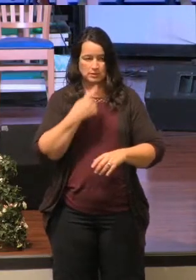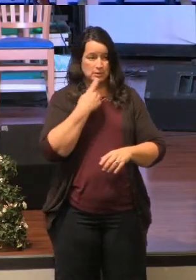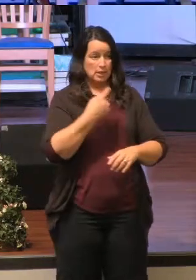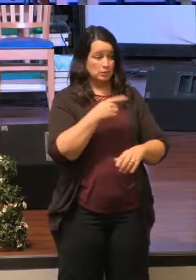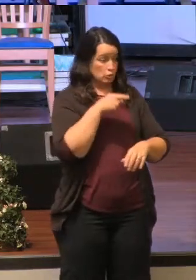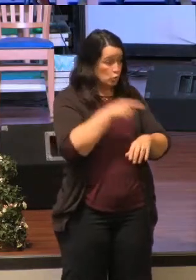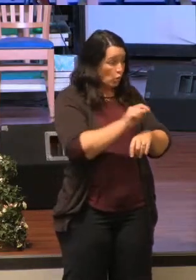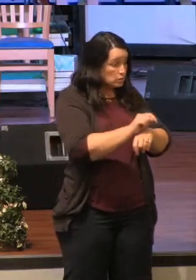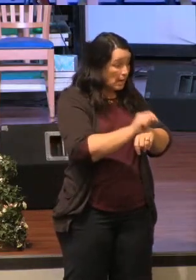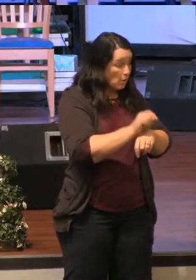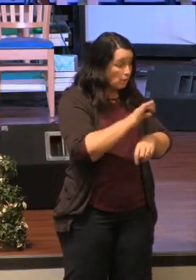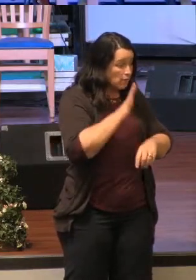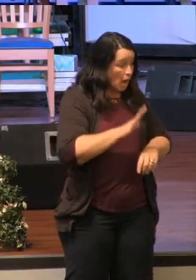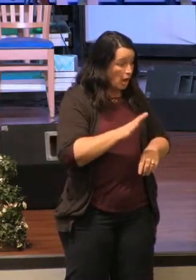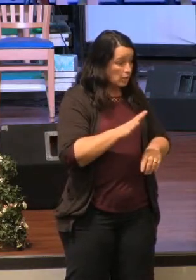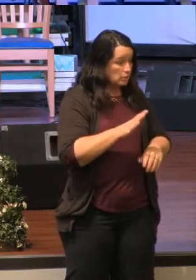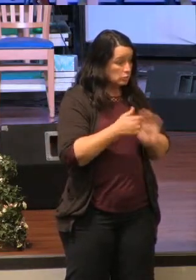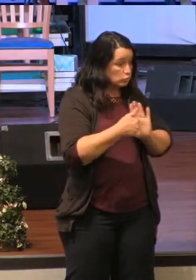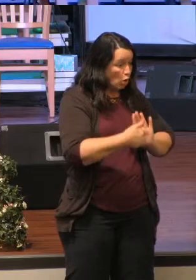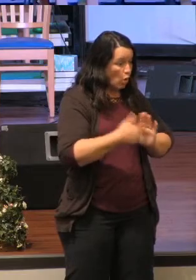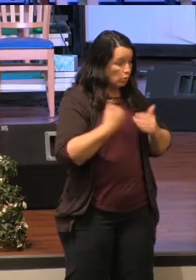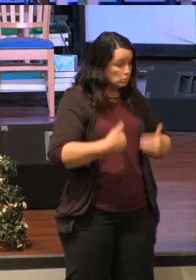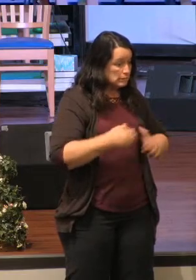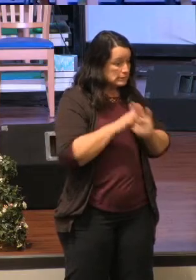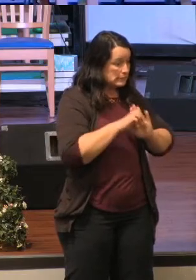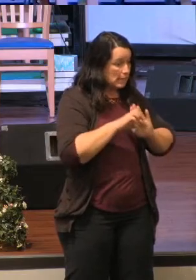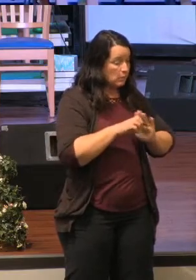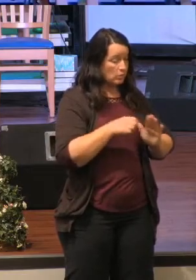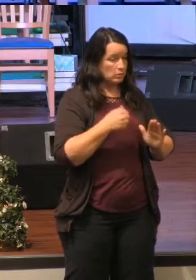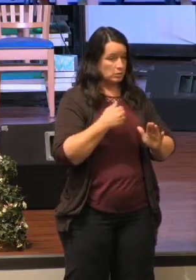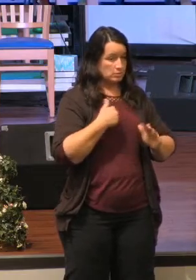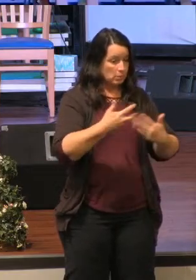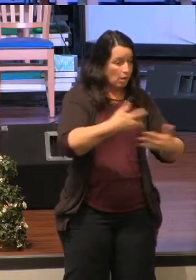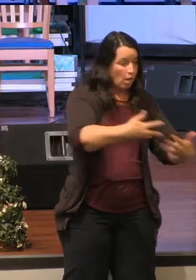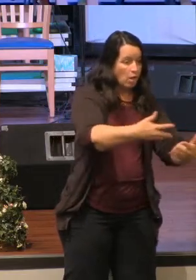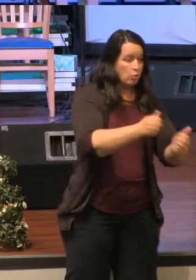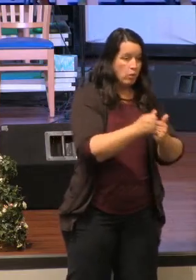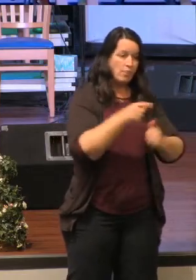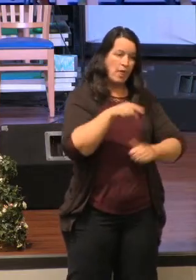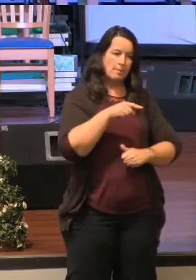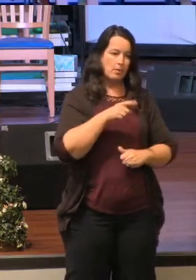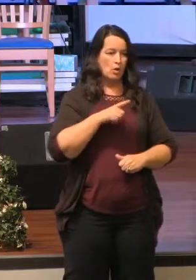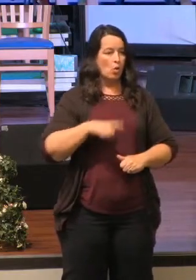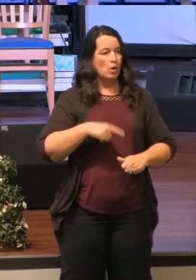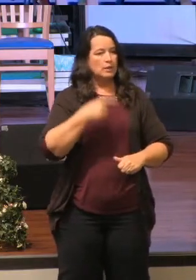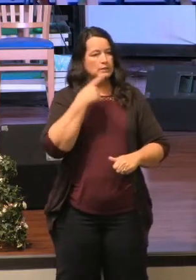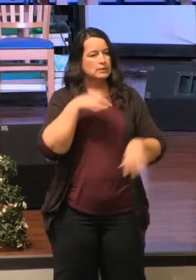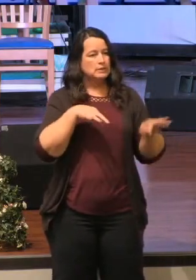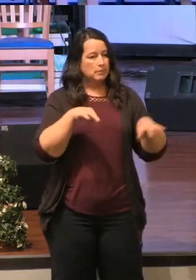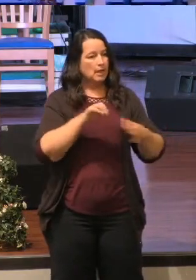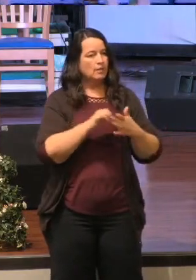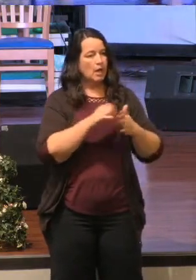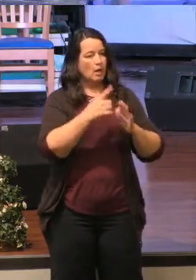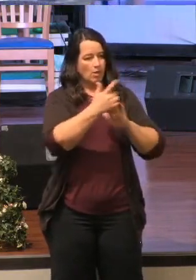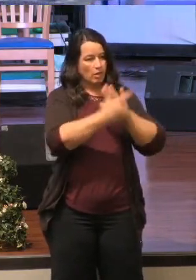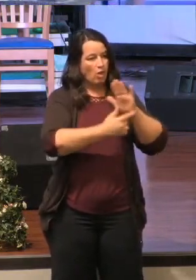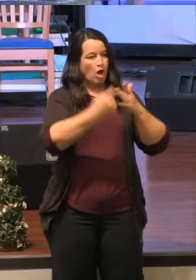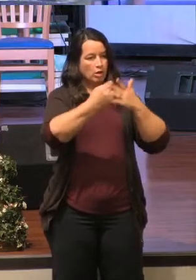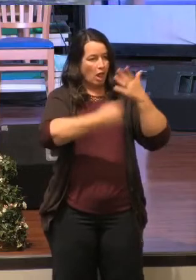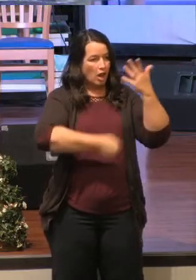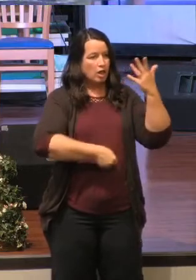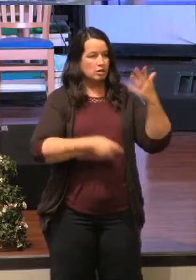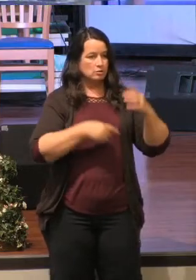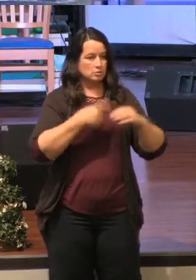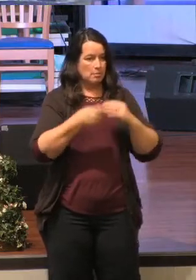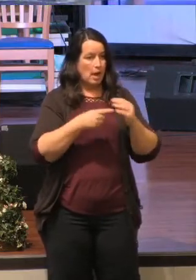them. I will walk among them. I will be their God, and they will be my people. And this is when the Lord was giving us all the laws of Leviticus, which all pointed